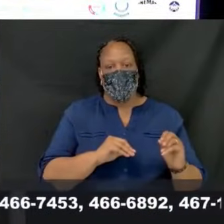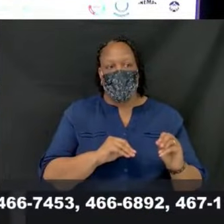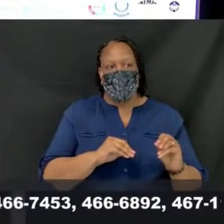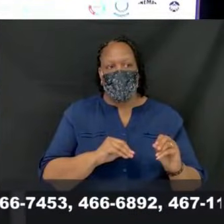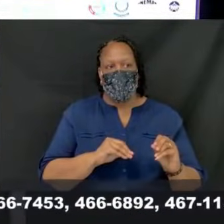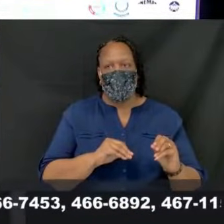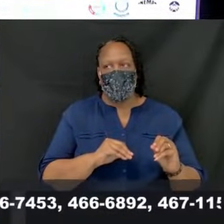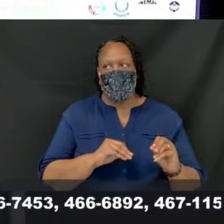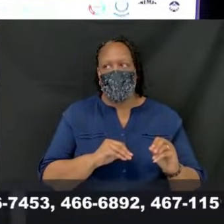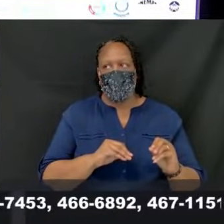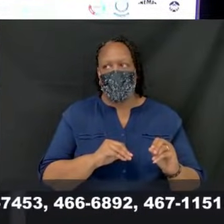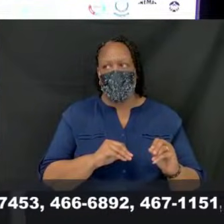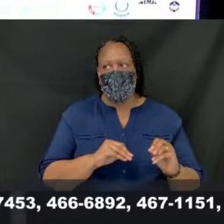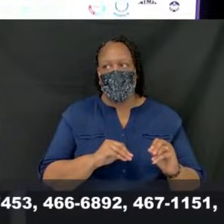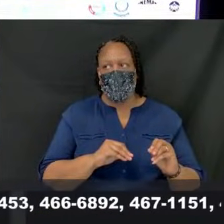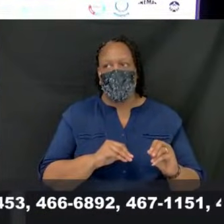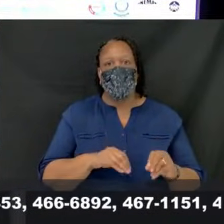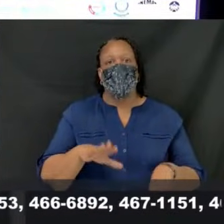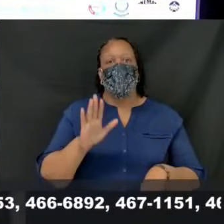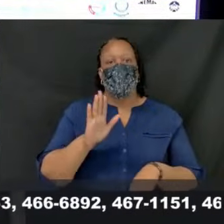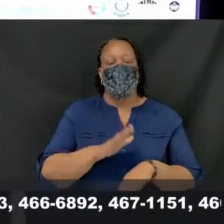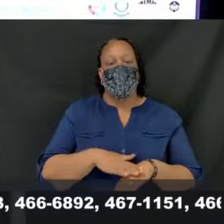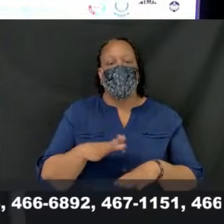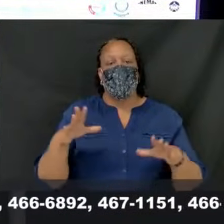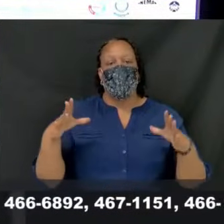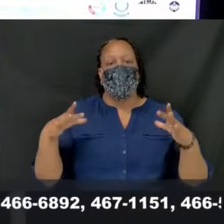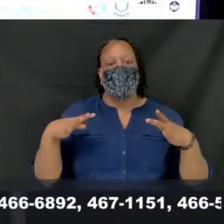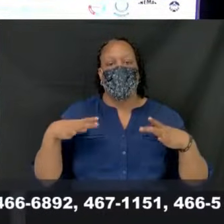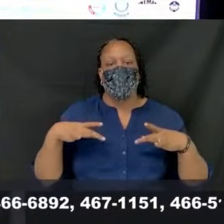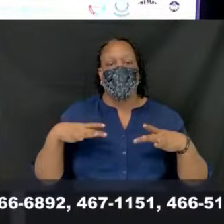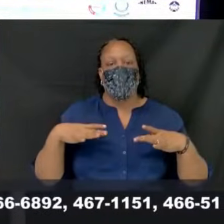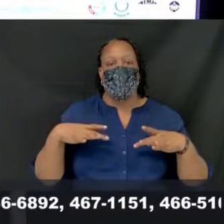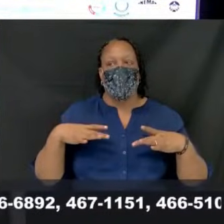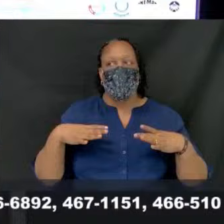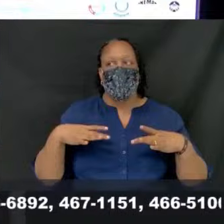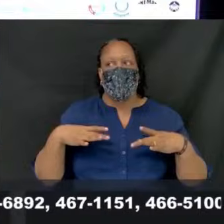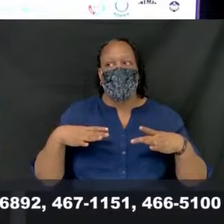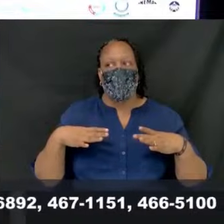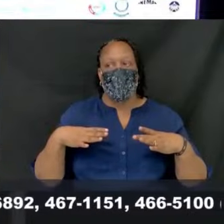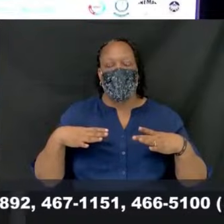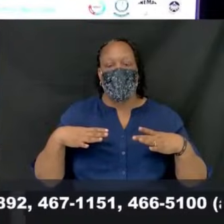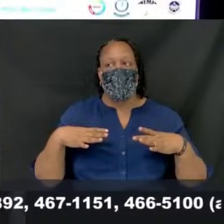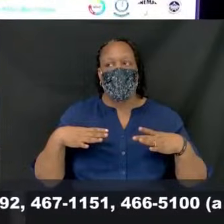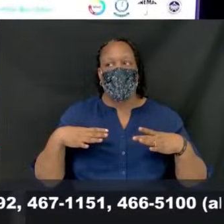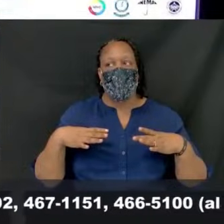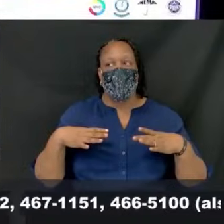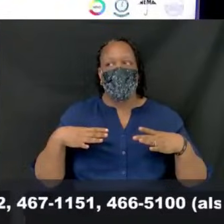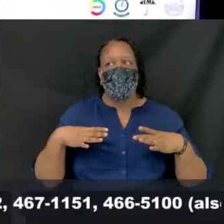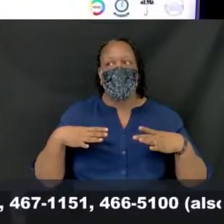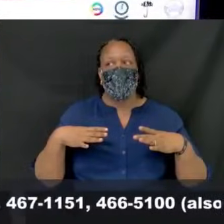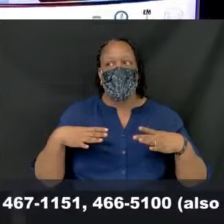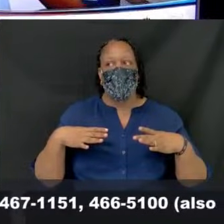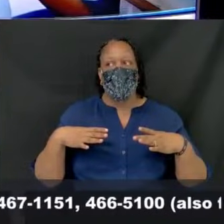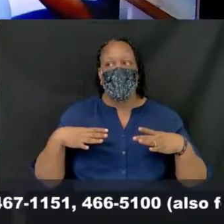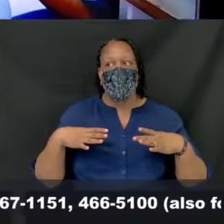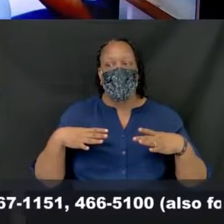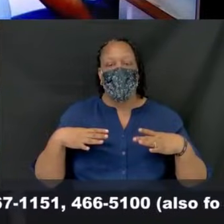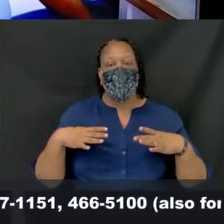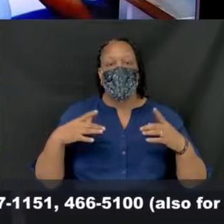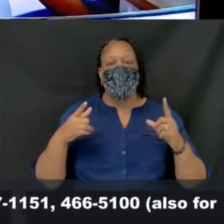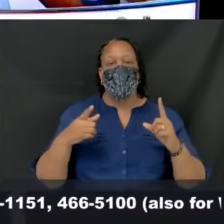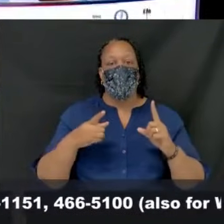that she's on official leave. Dr. Laws is on vacation to